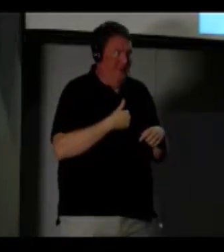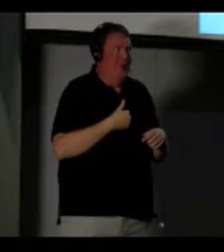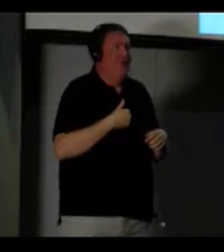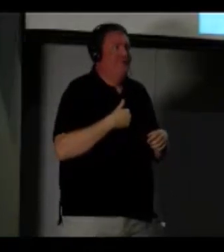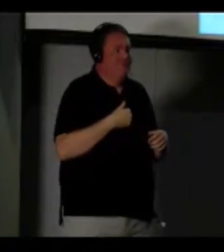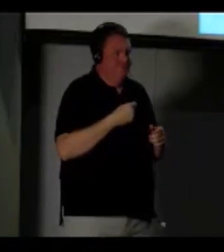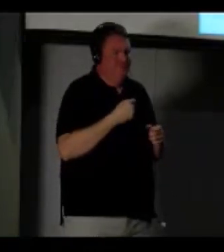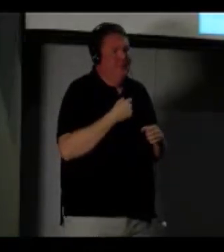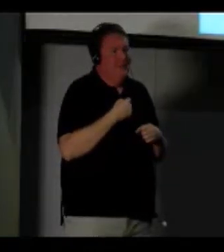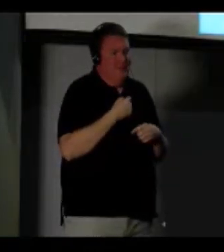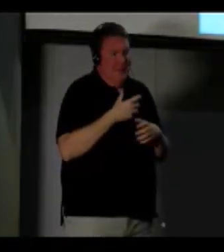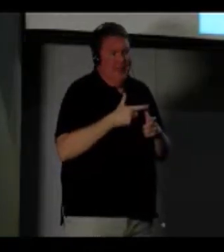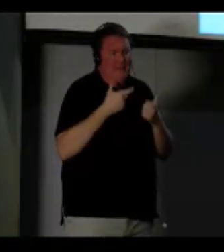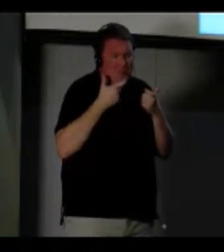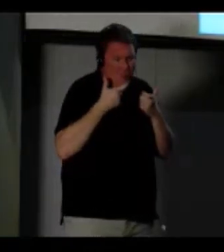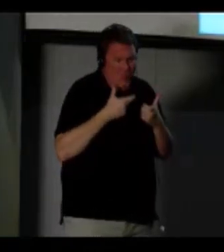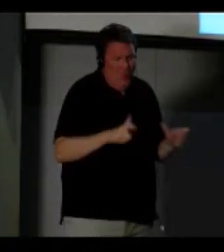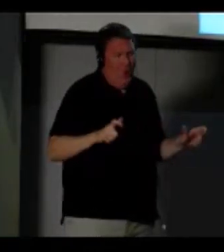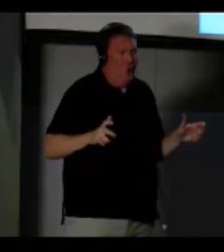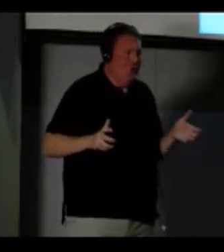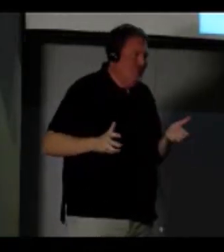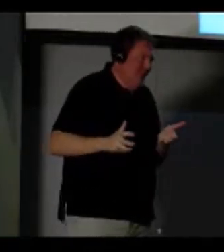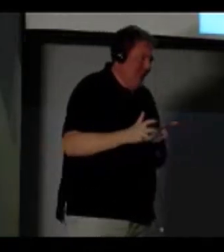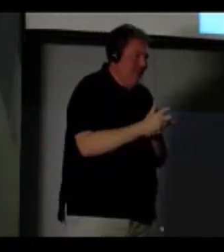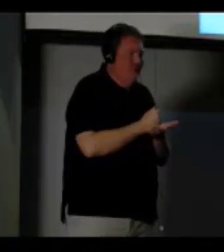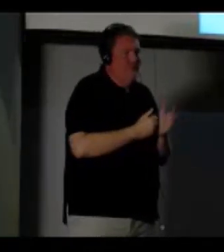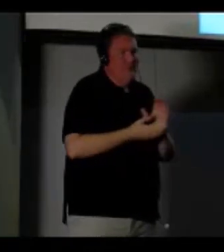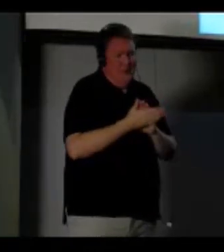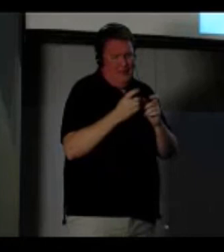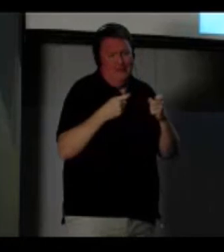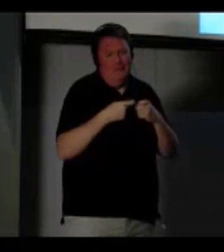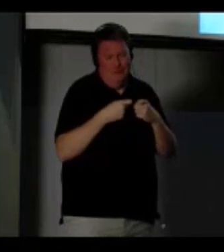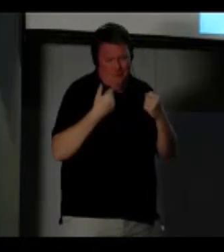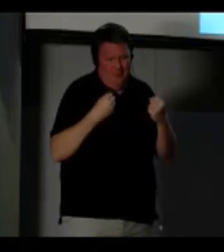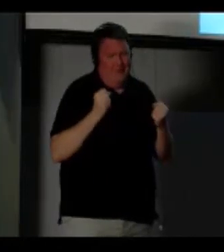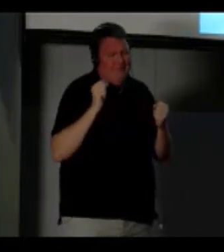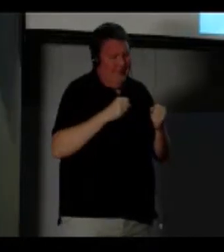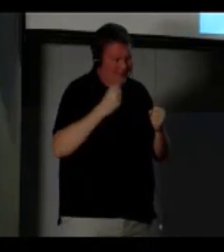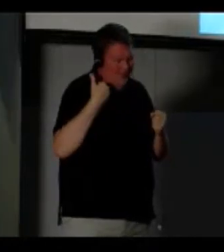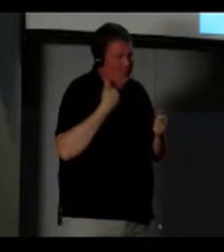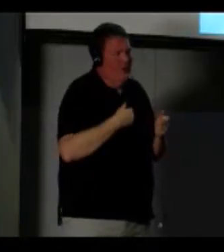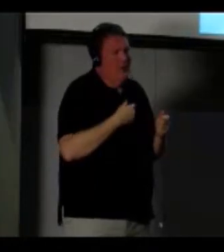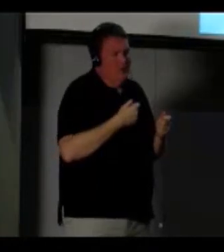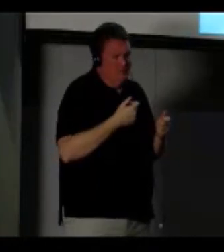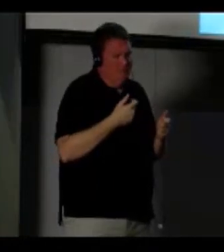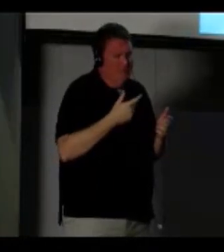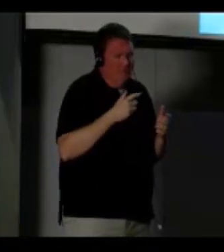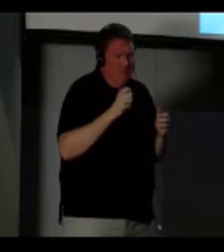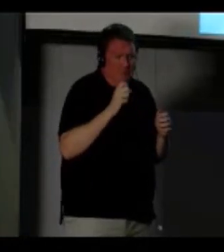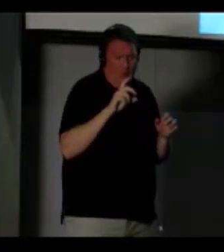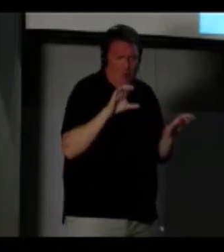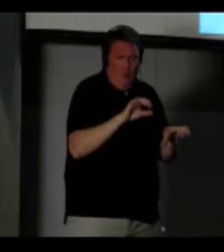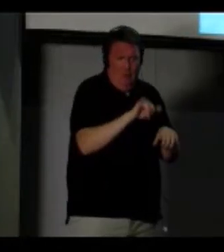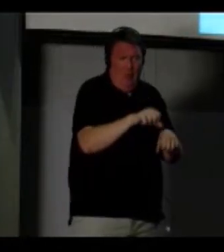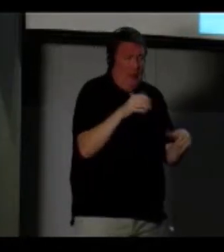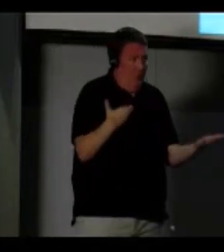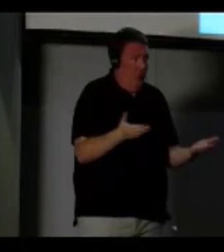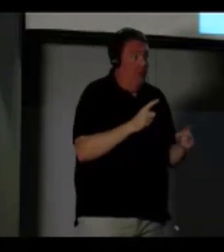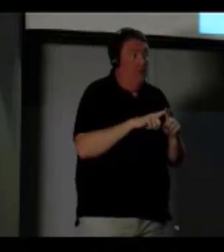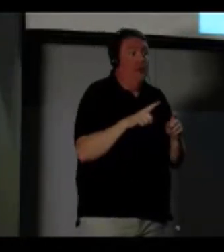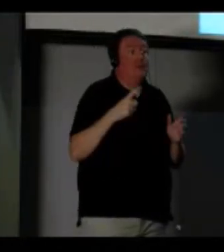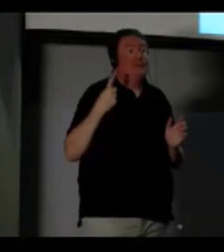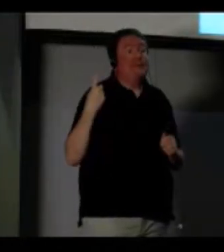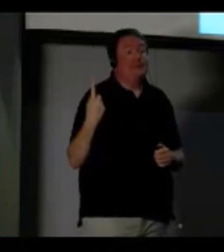of large collections, like archival collections, where my advice is somebody at some point in